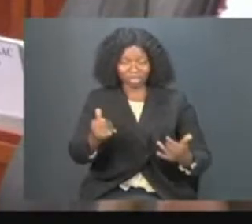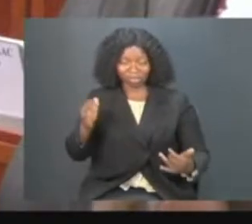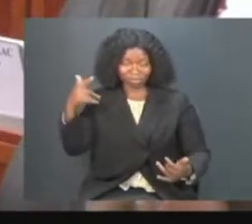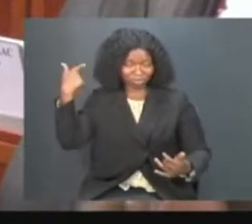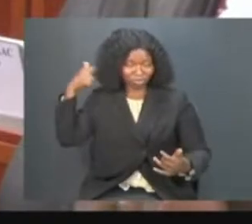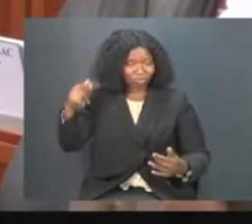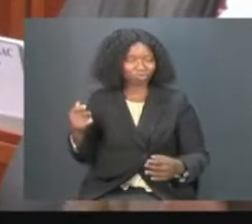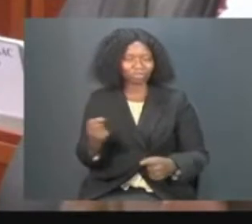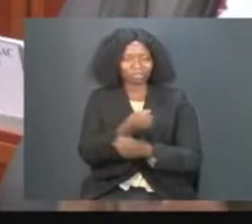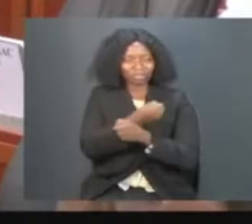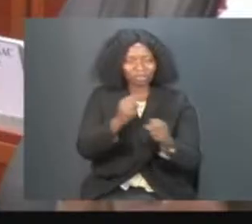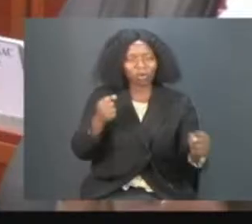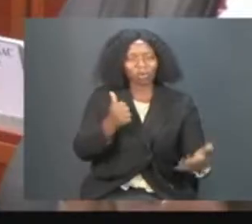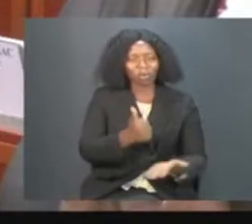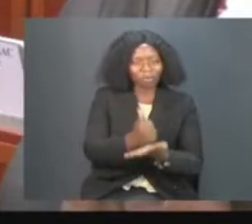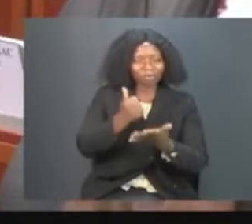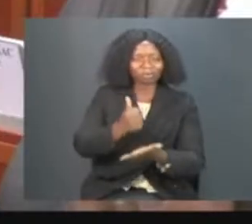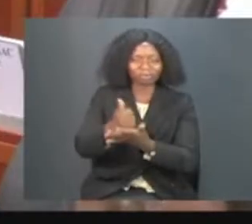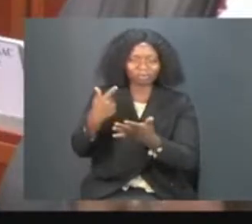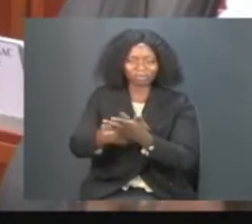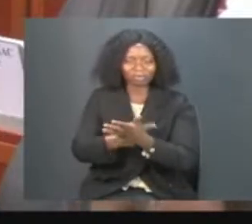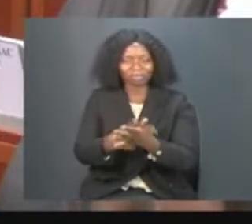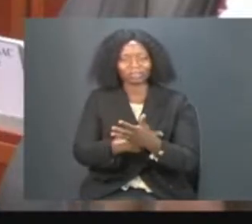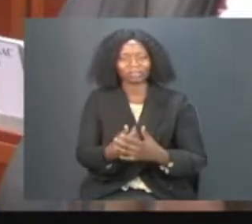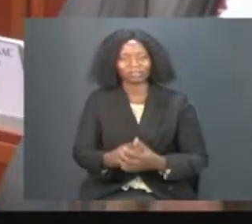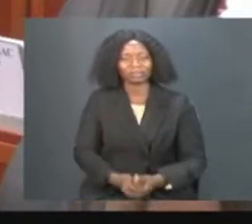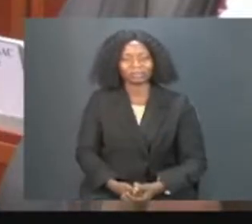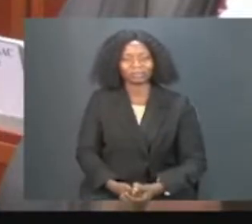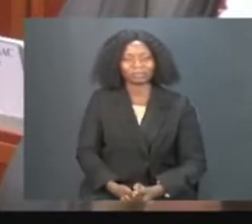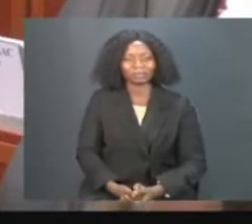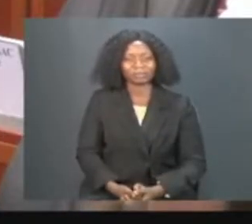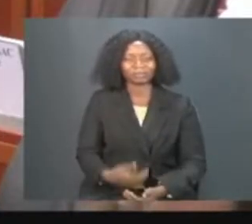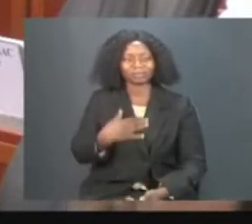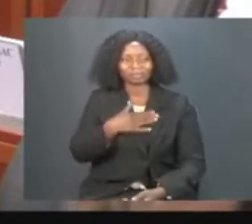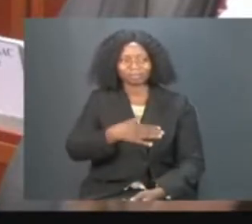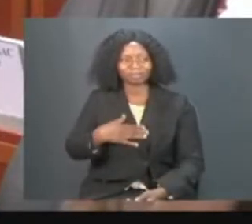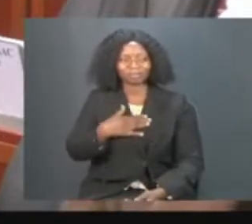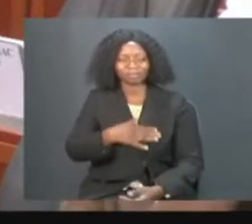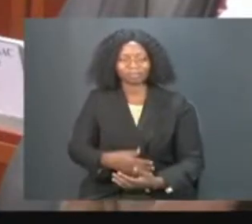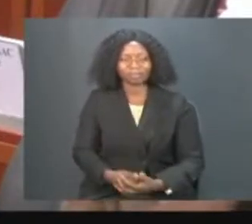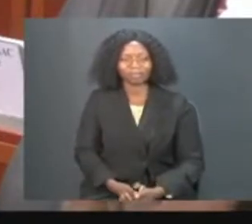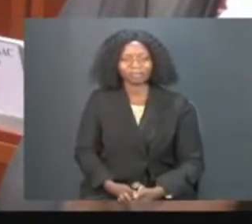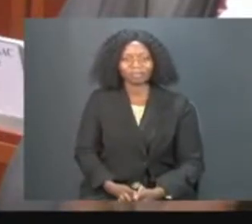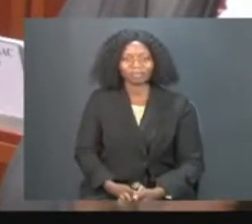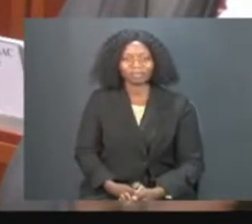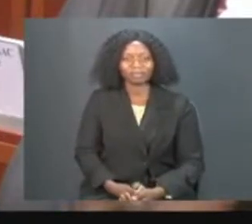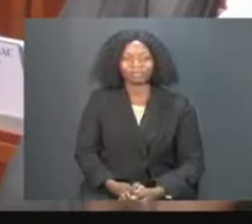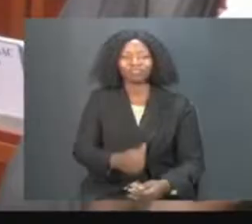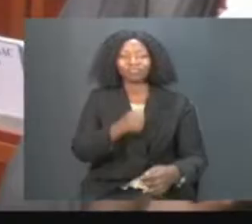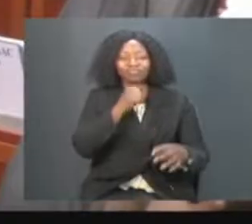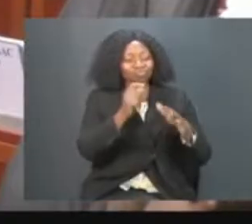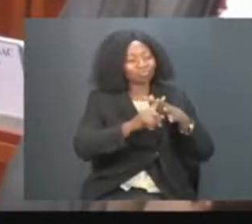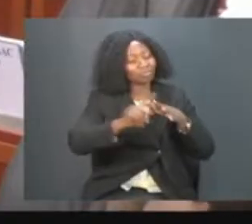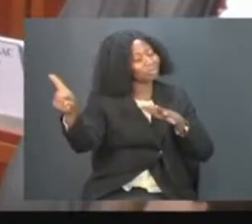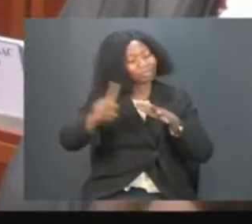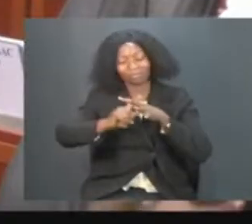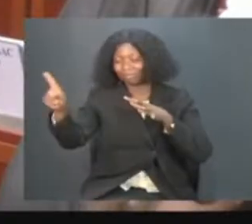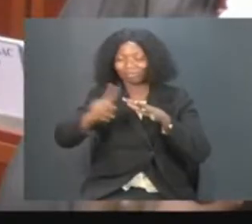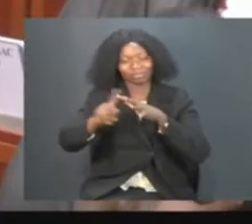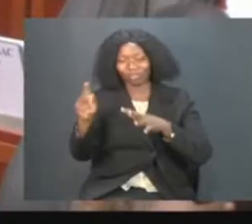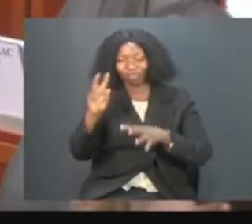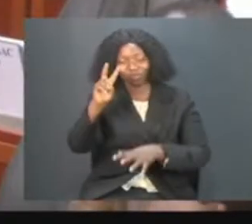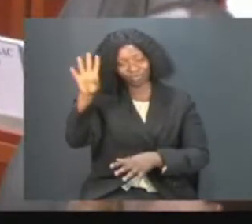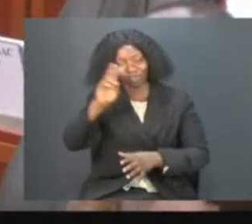We are hoping that you don't walk out on this one. Please don't walk out on this 24-hour